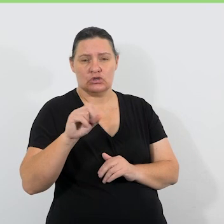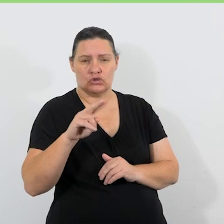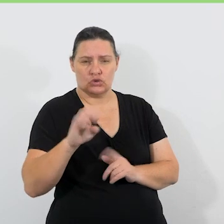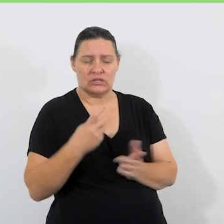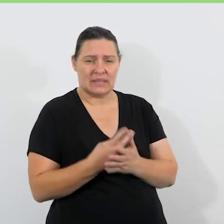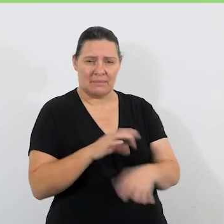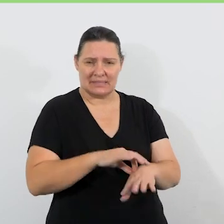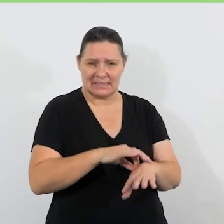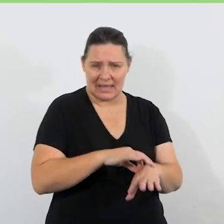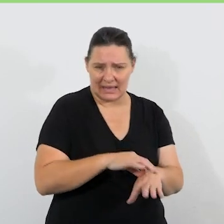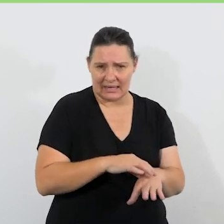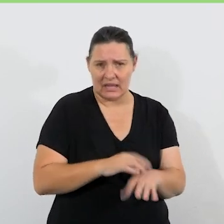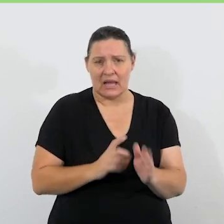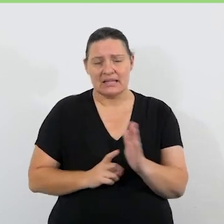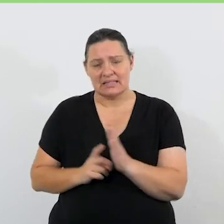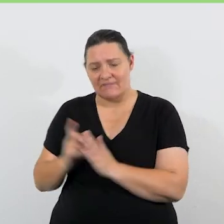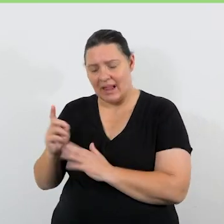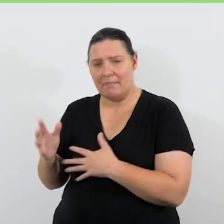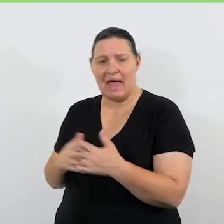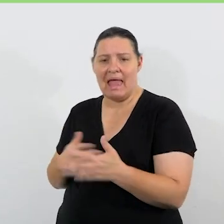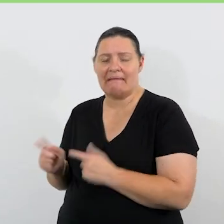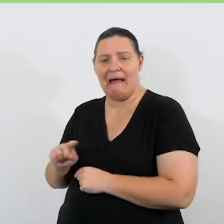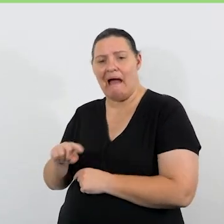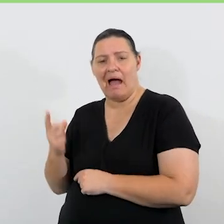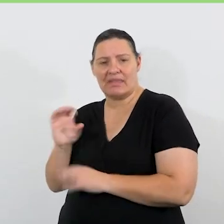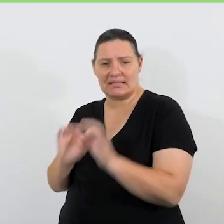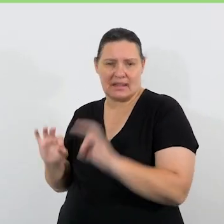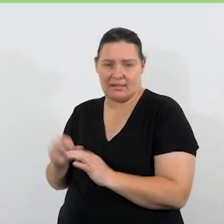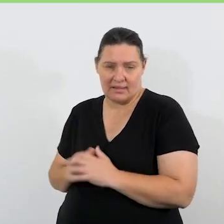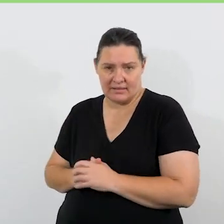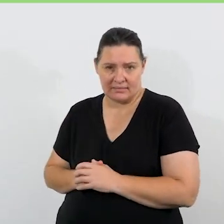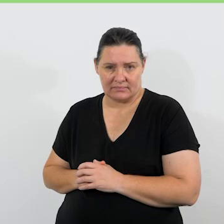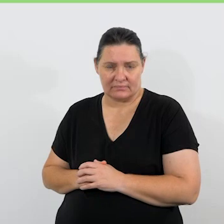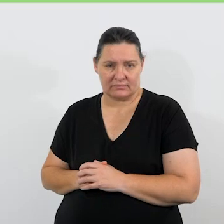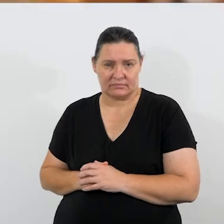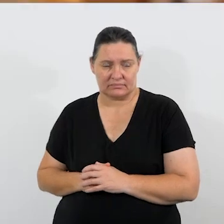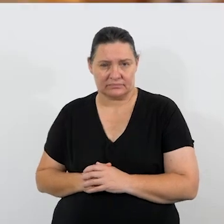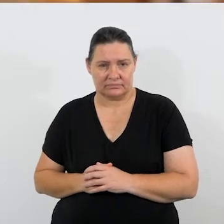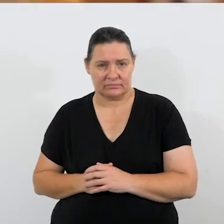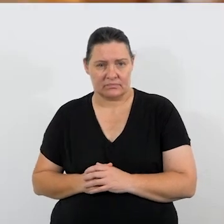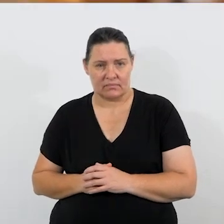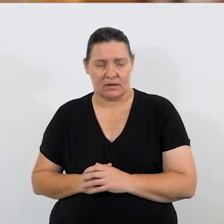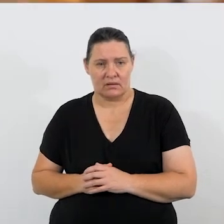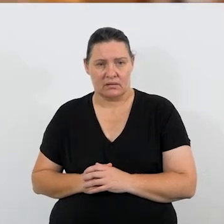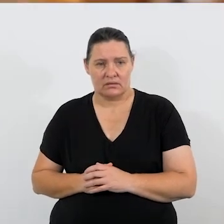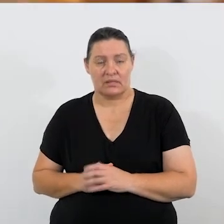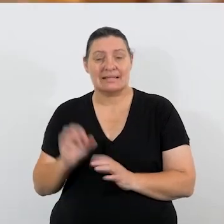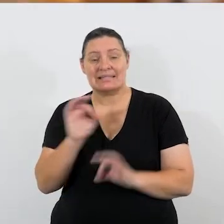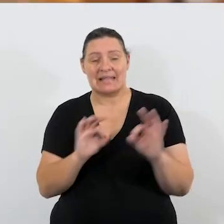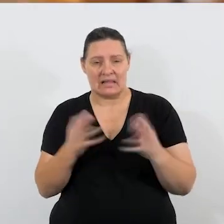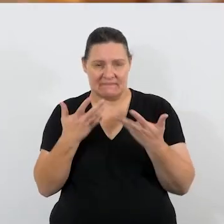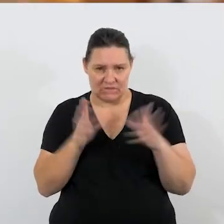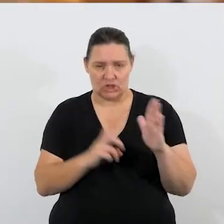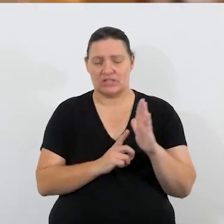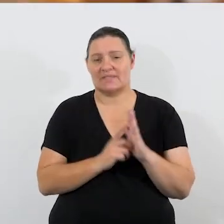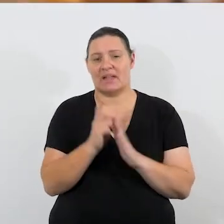tissues such as the skin develop into any type of cell? So if the